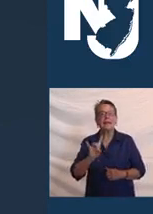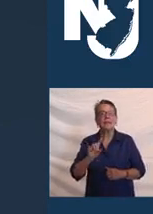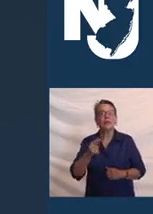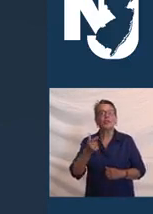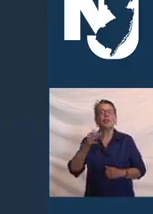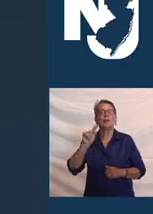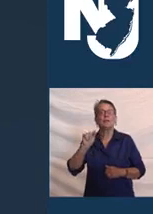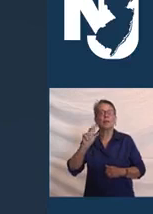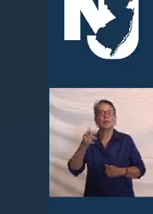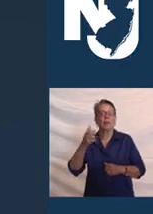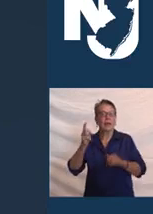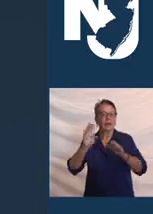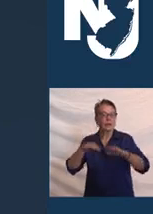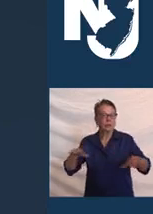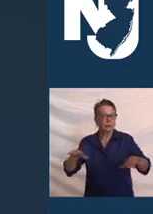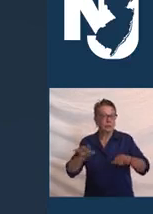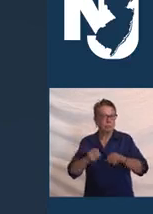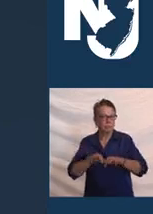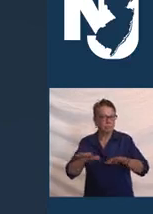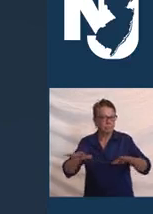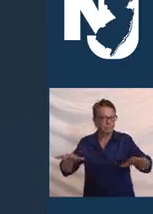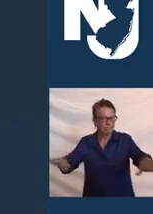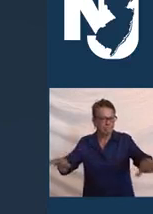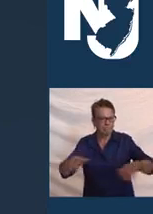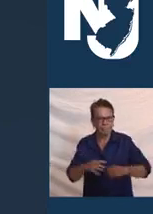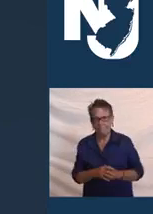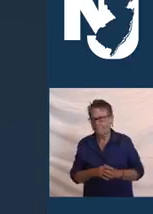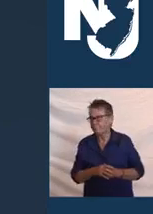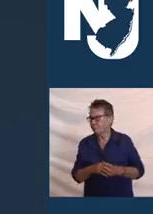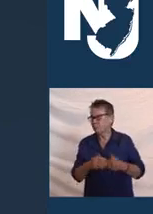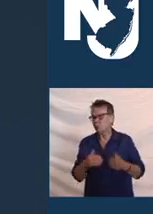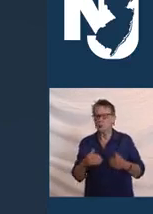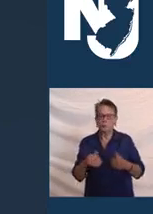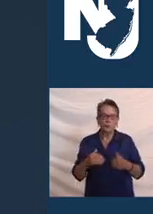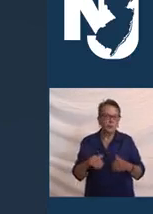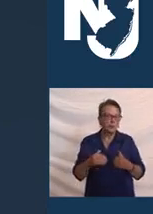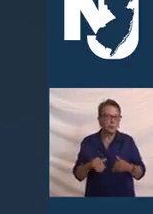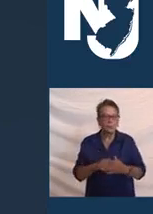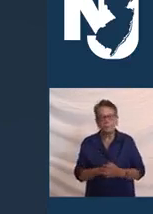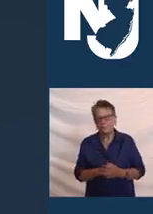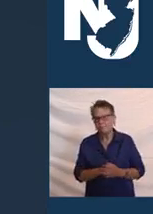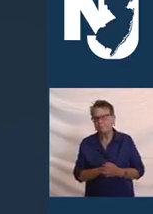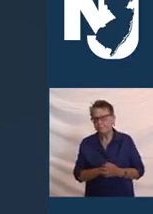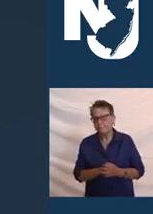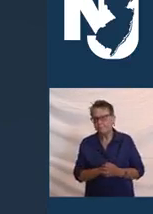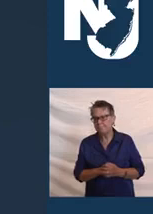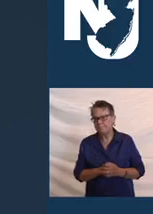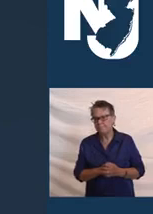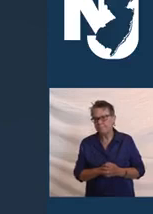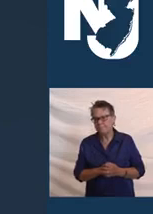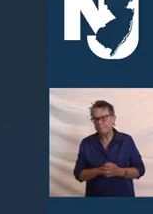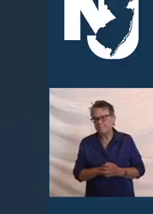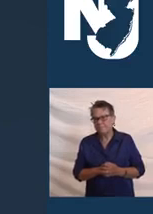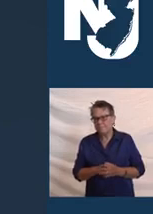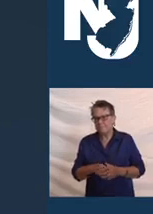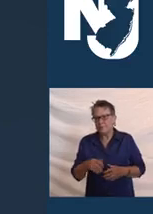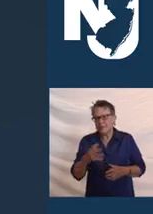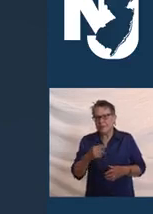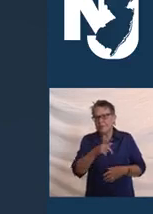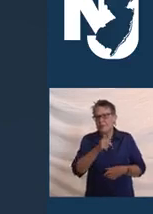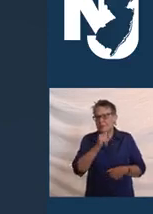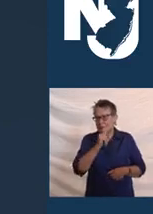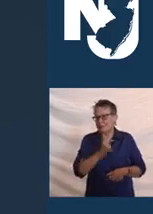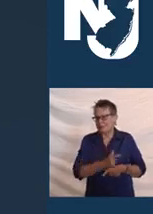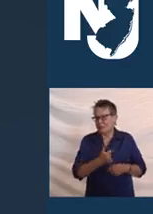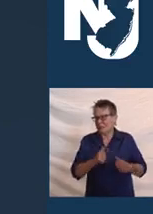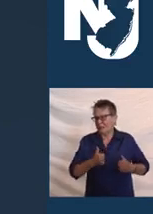Mason, Capriana, Essex, Braxton, Carter, Sienna, Colton, and Emma. He's also survived by his sister, Gloria.